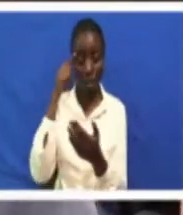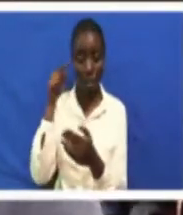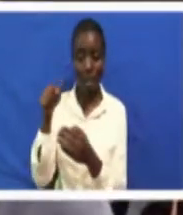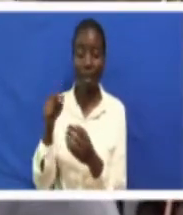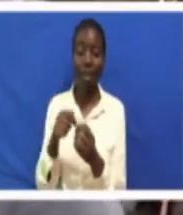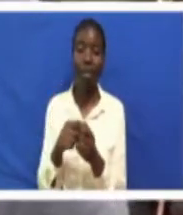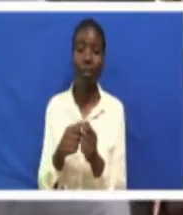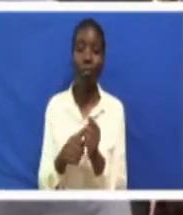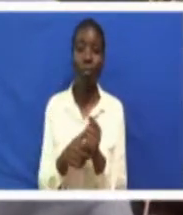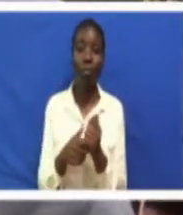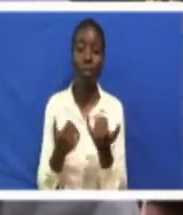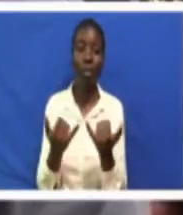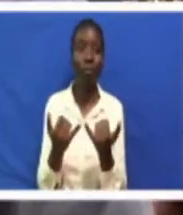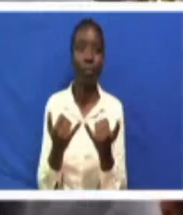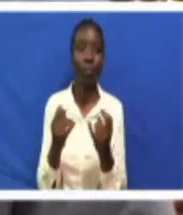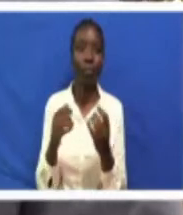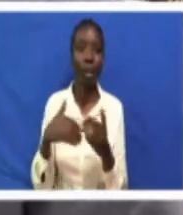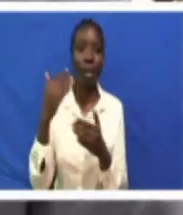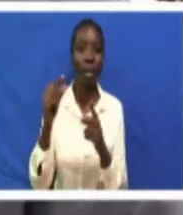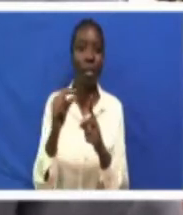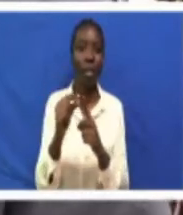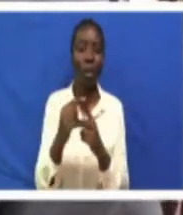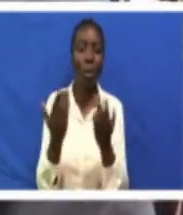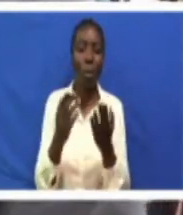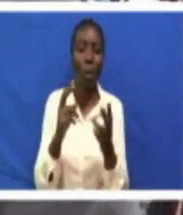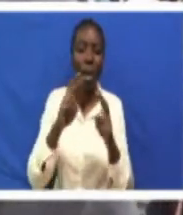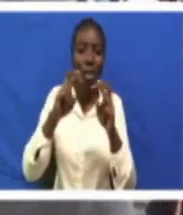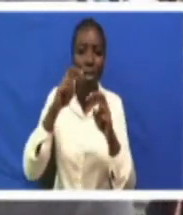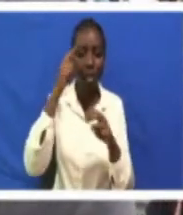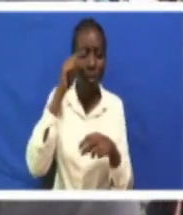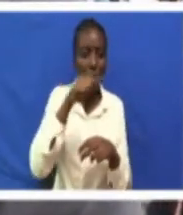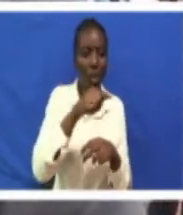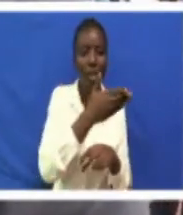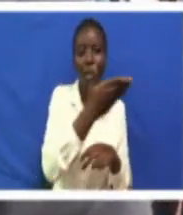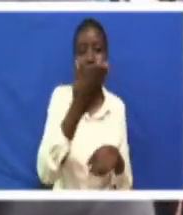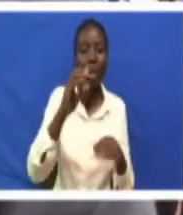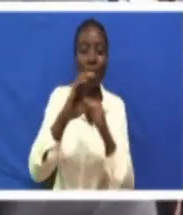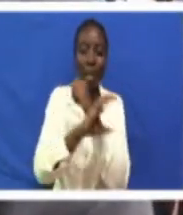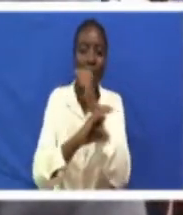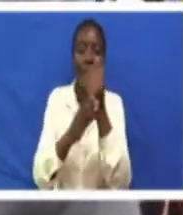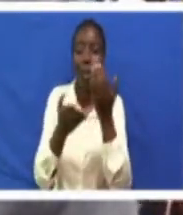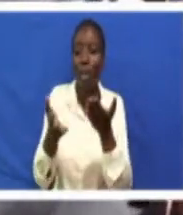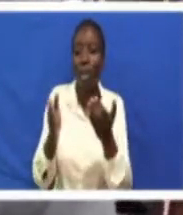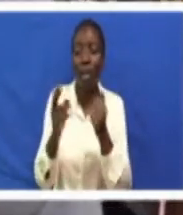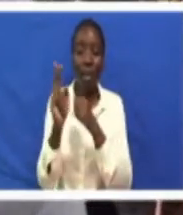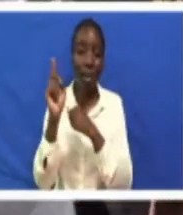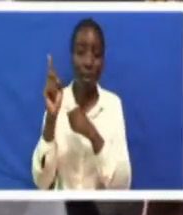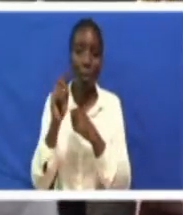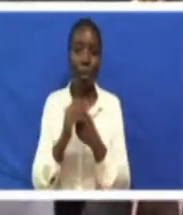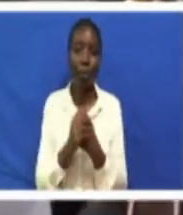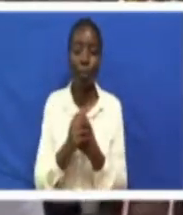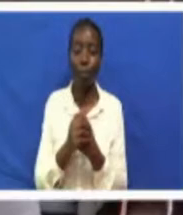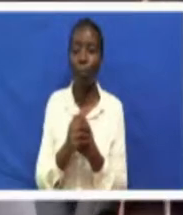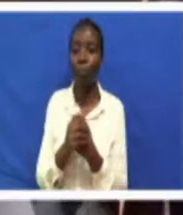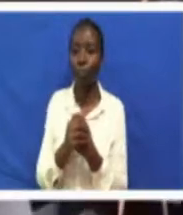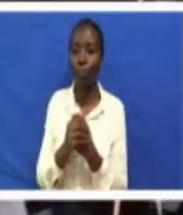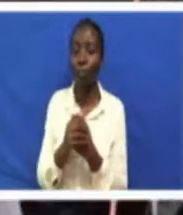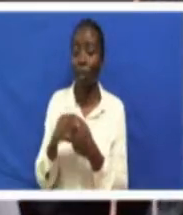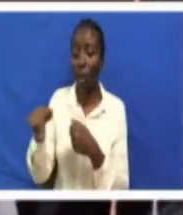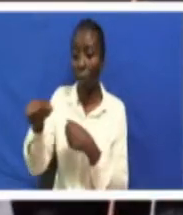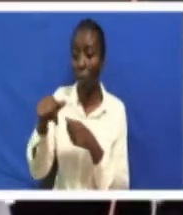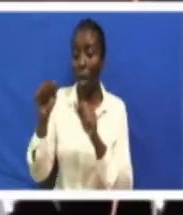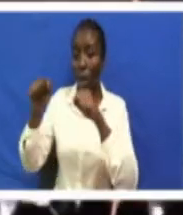and probably your last word to those who may still be looking for you around the country and here in Nairobi yes we are